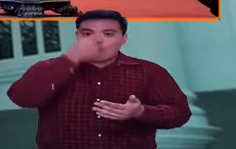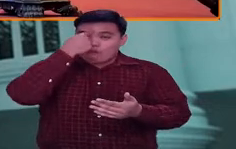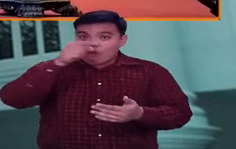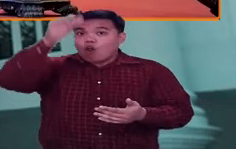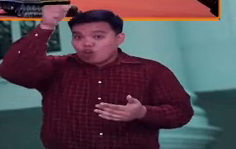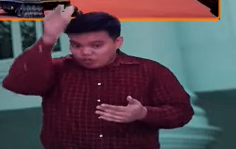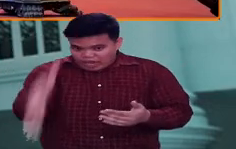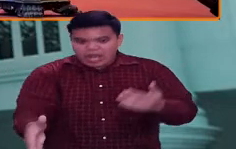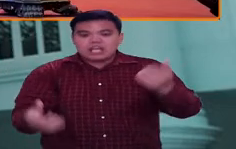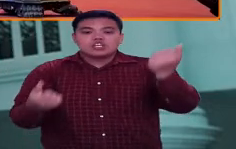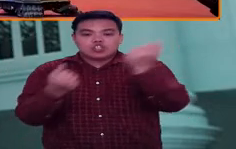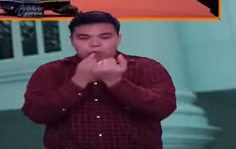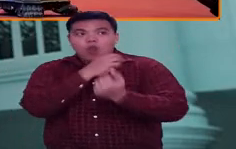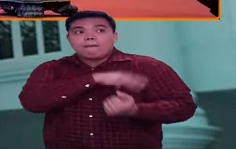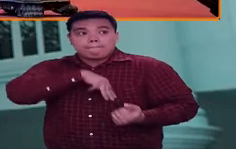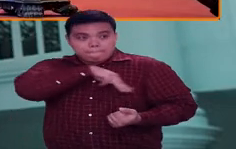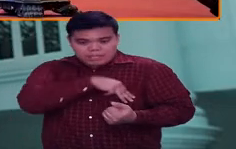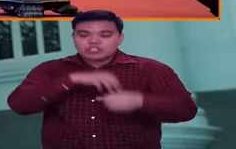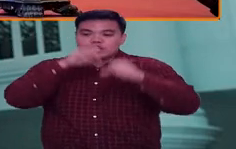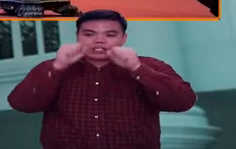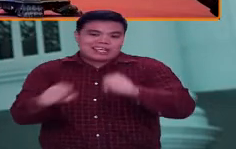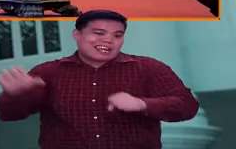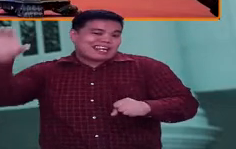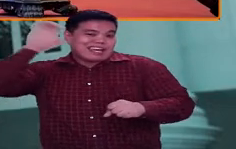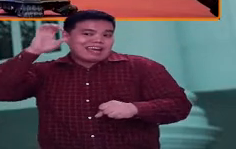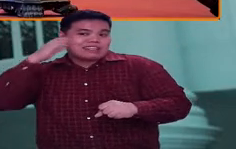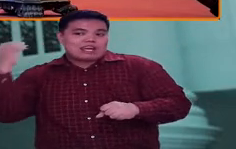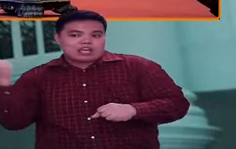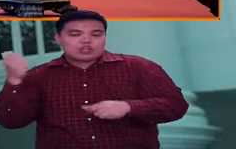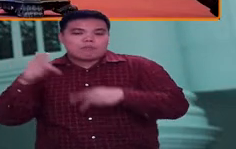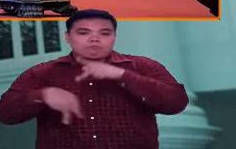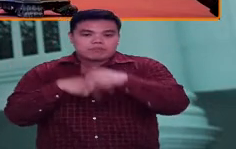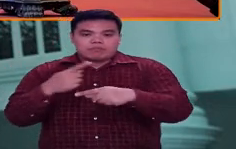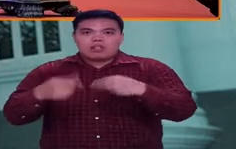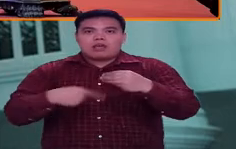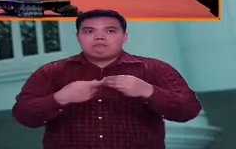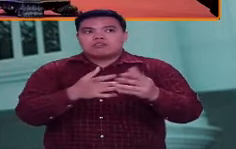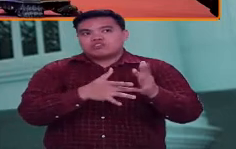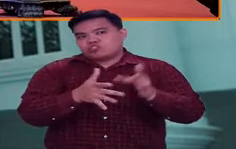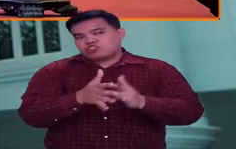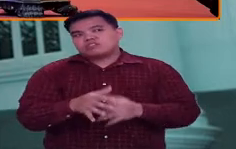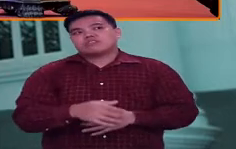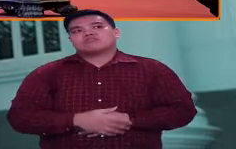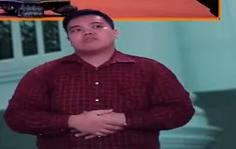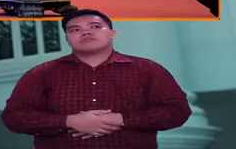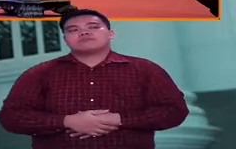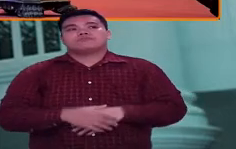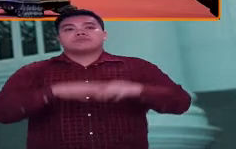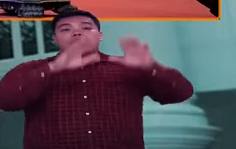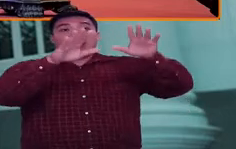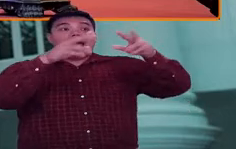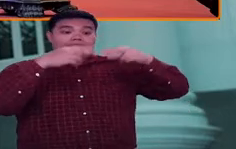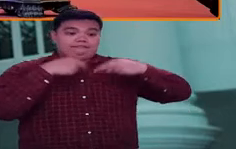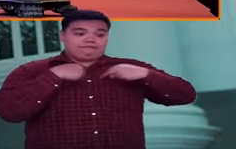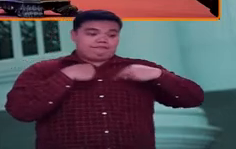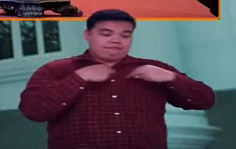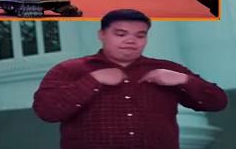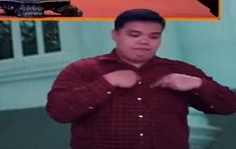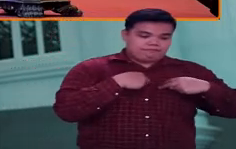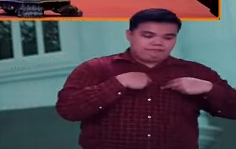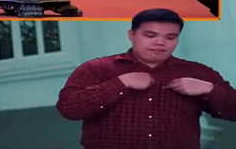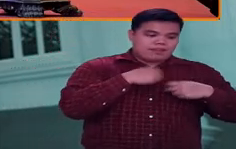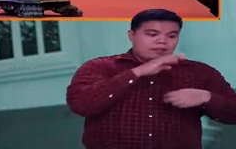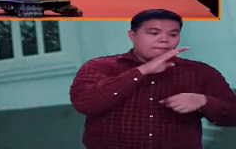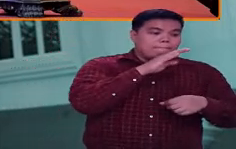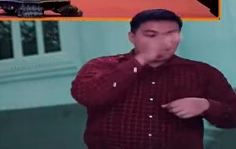give to missions so that people can hear of Jesus Christ. There was an overweight salesman.